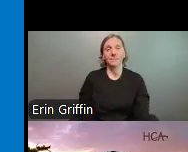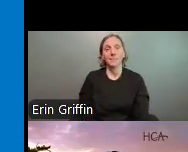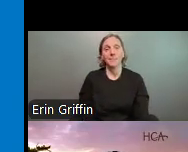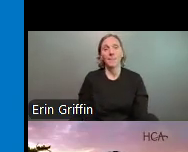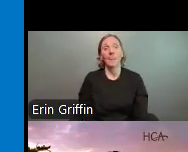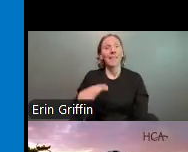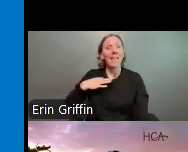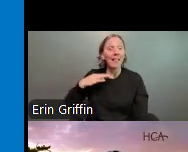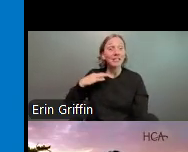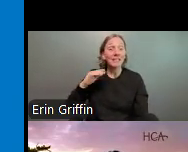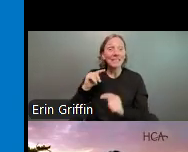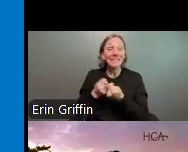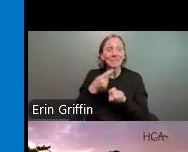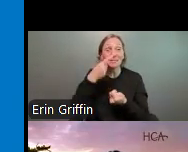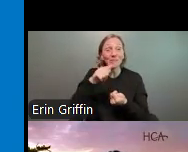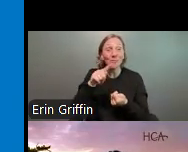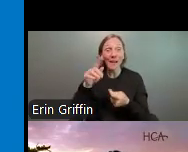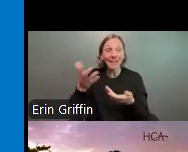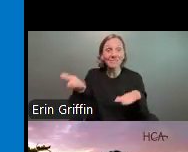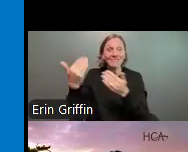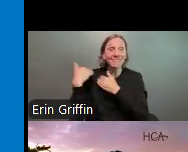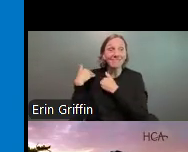Eligibility team, did you want to take that one?